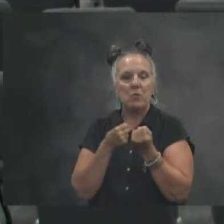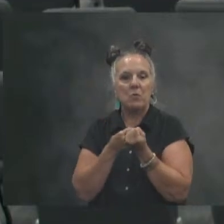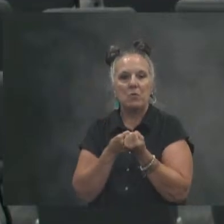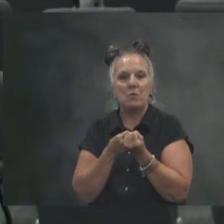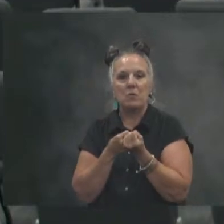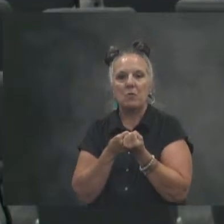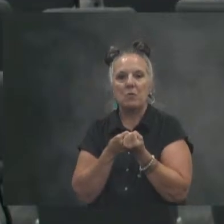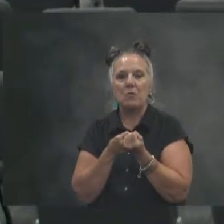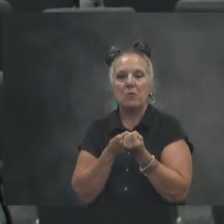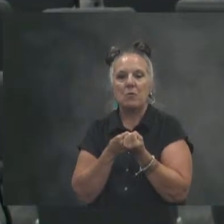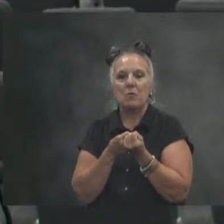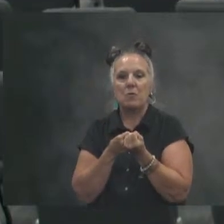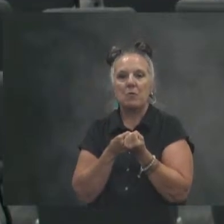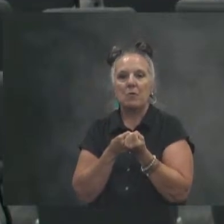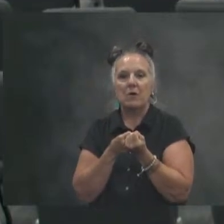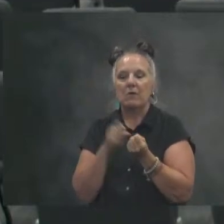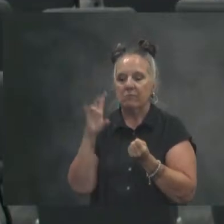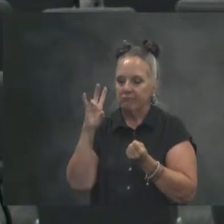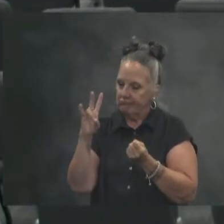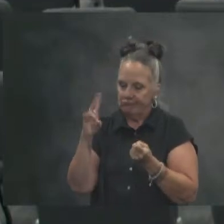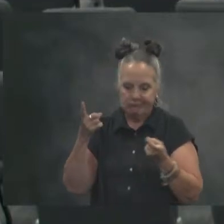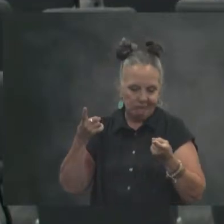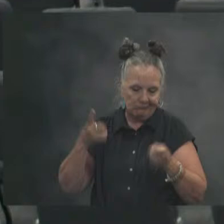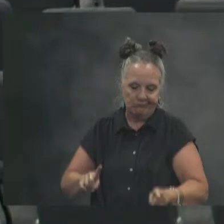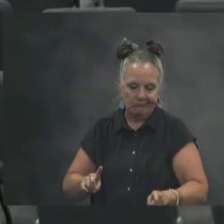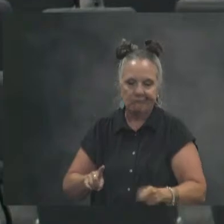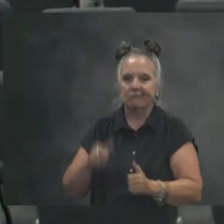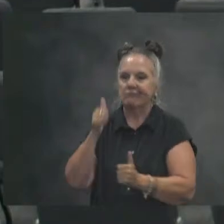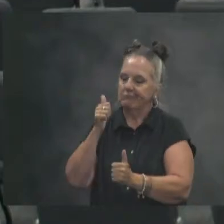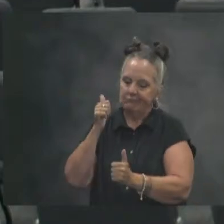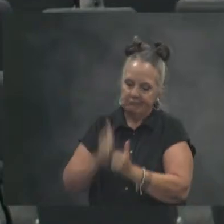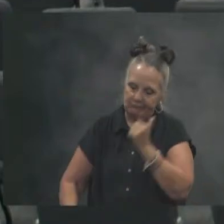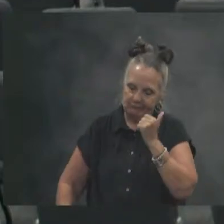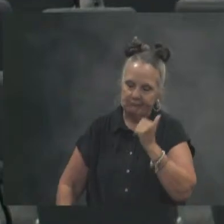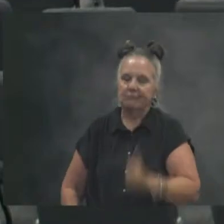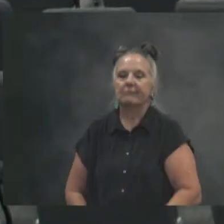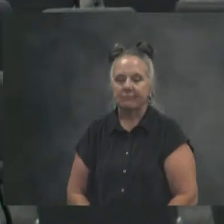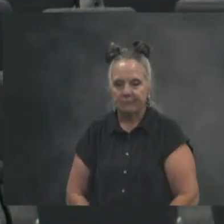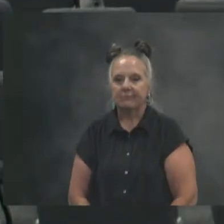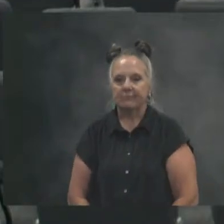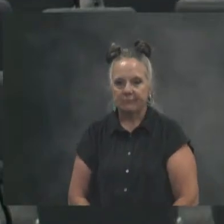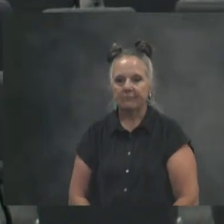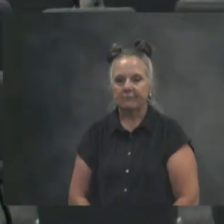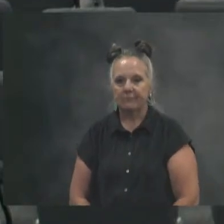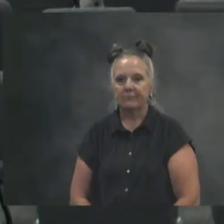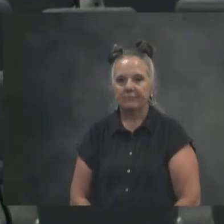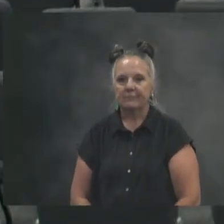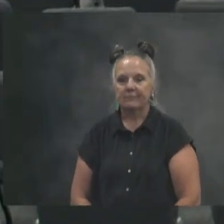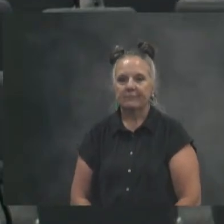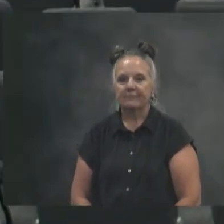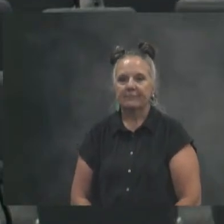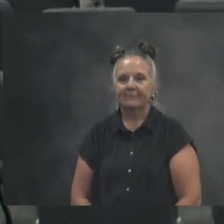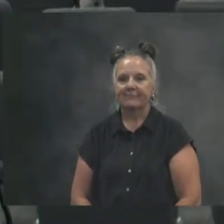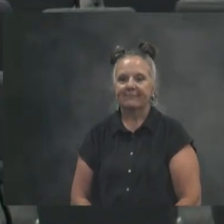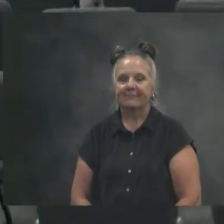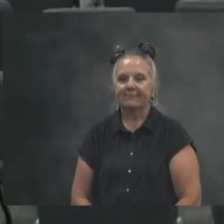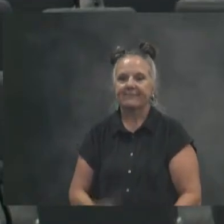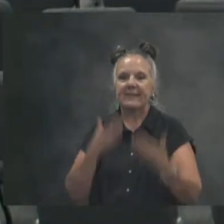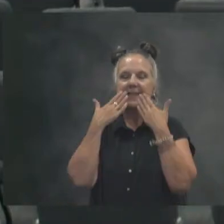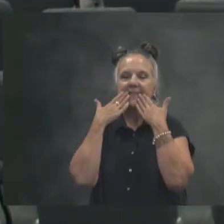All right, we have 7 affirmative, a unanimous vote. Student member concurs. Thank you.